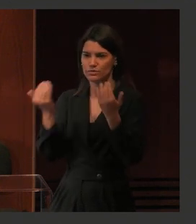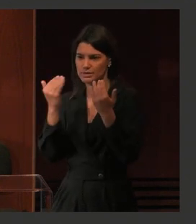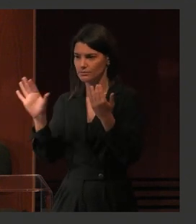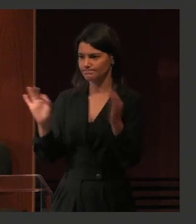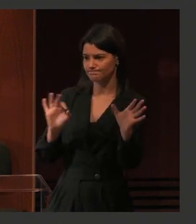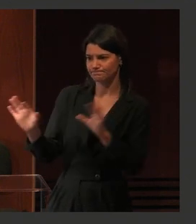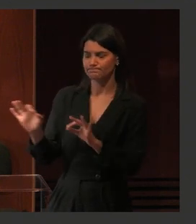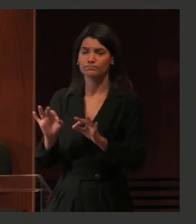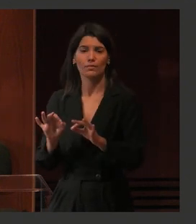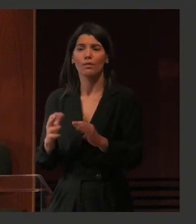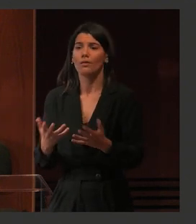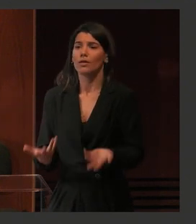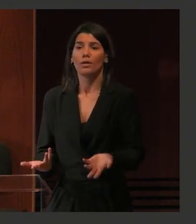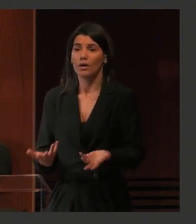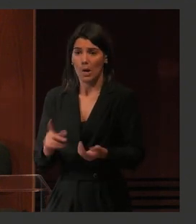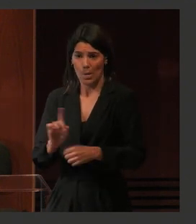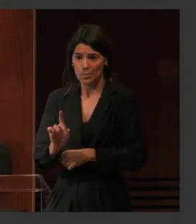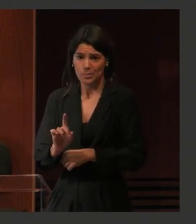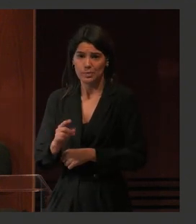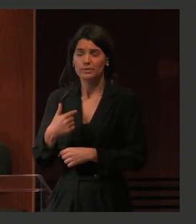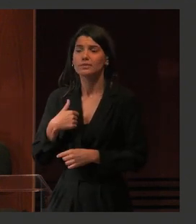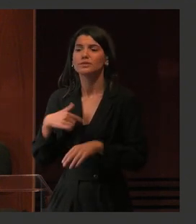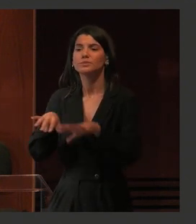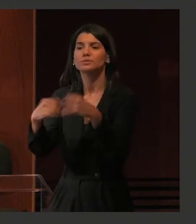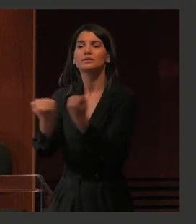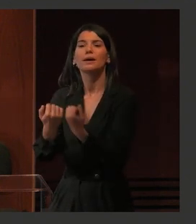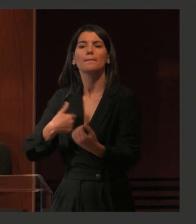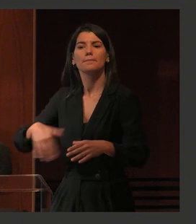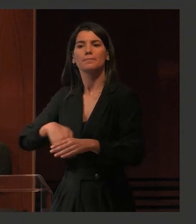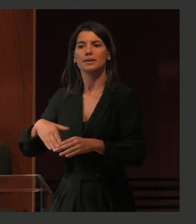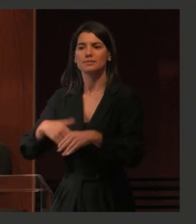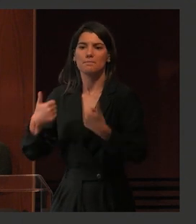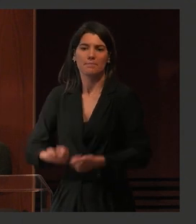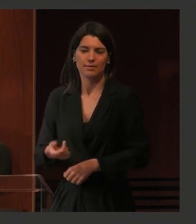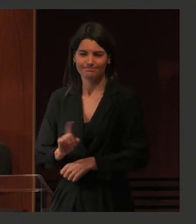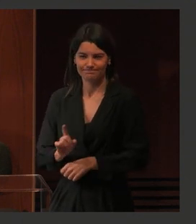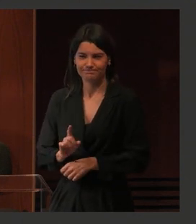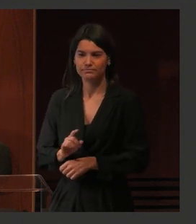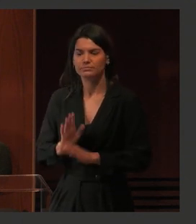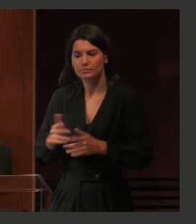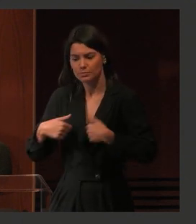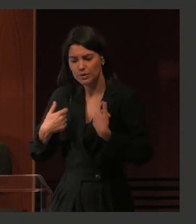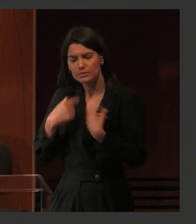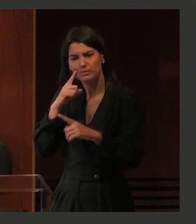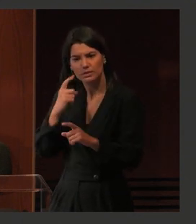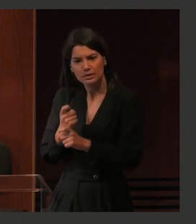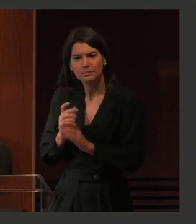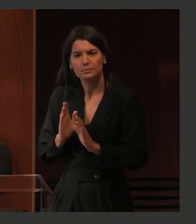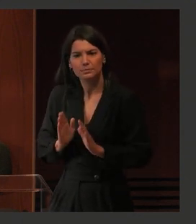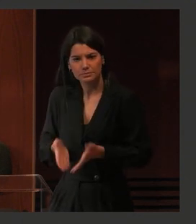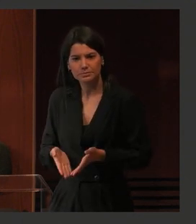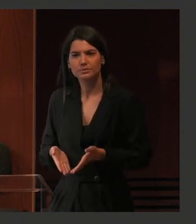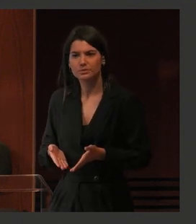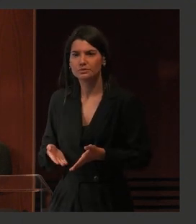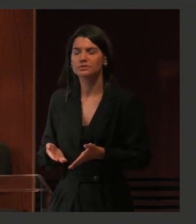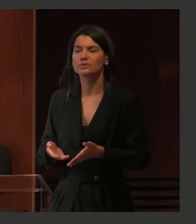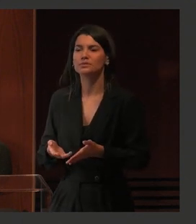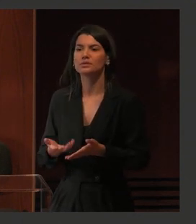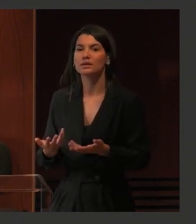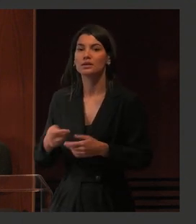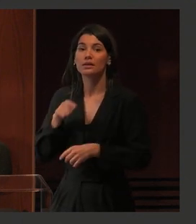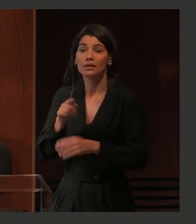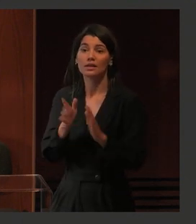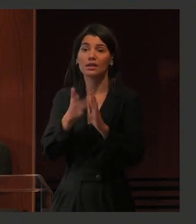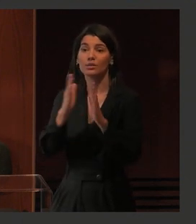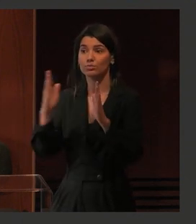society. And that means that school libraries are one of the agents